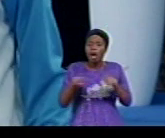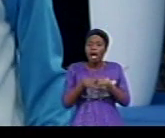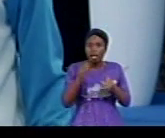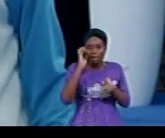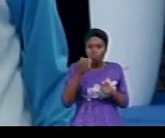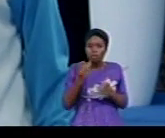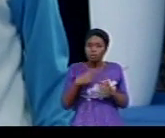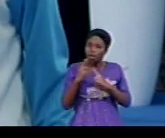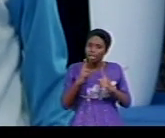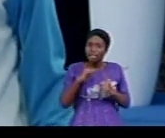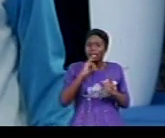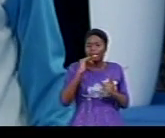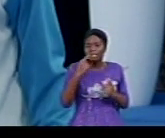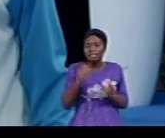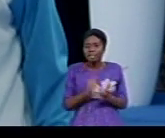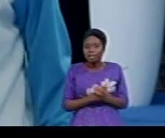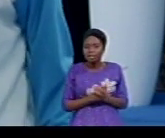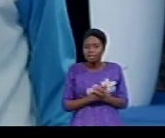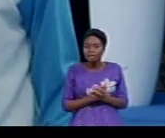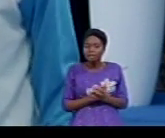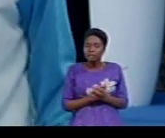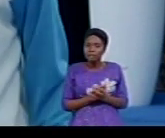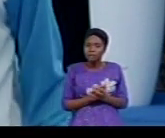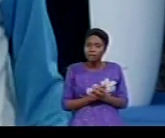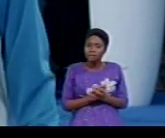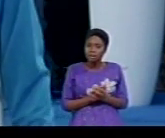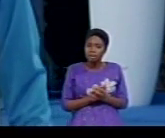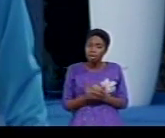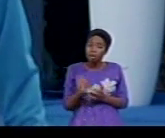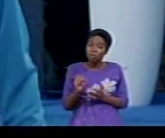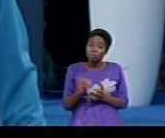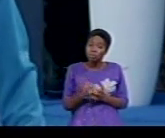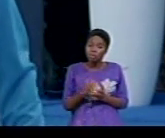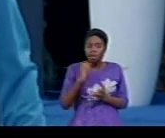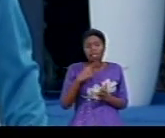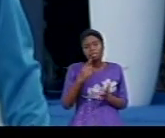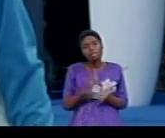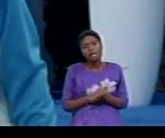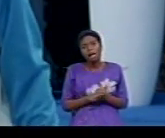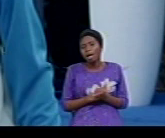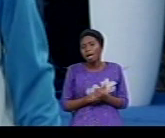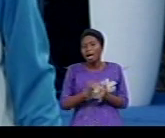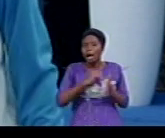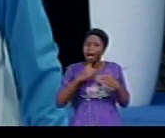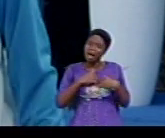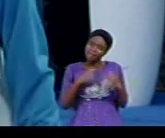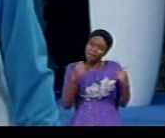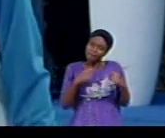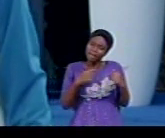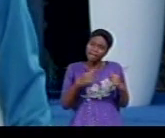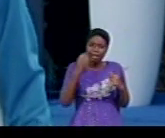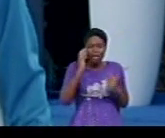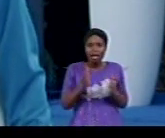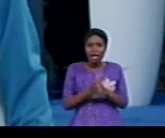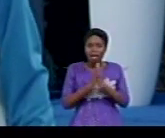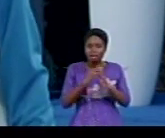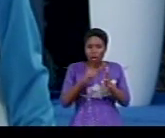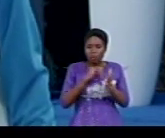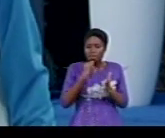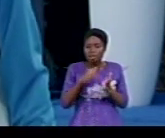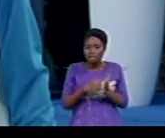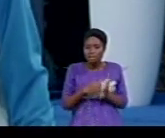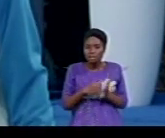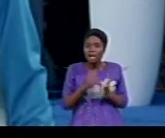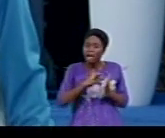that it was very unusual. So I said, sir, I had a pain. He asked me, I had pain since some days